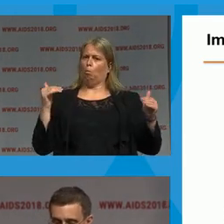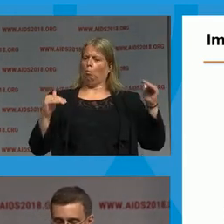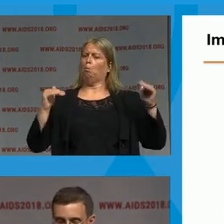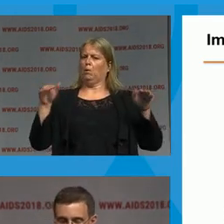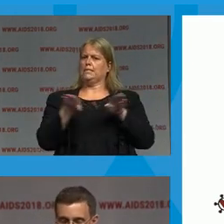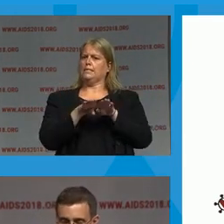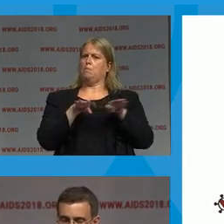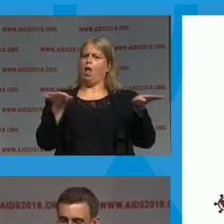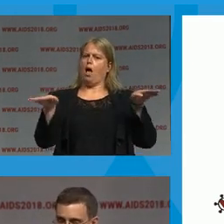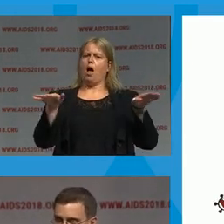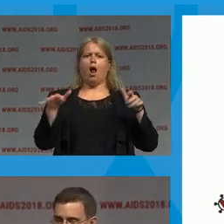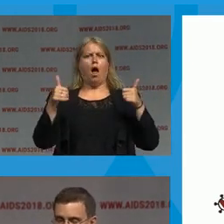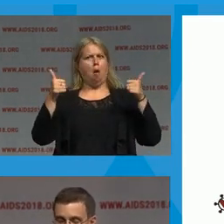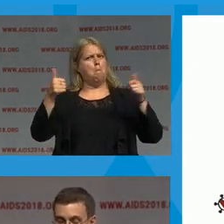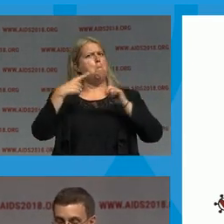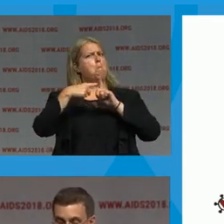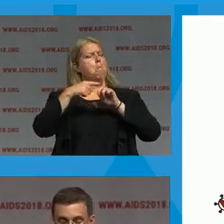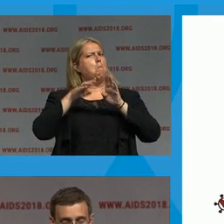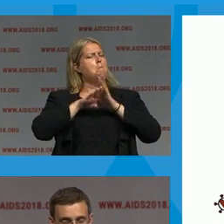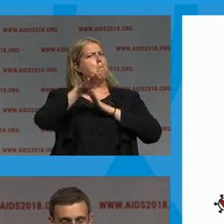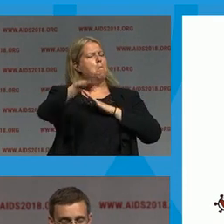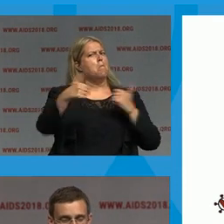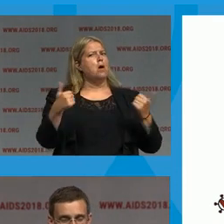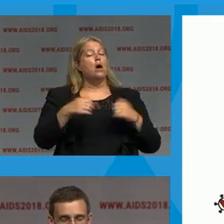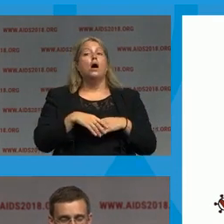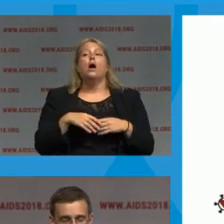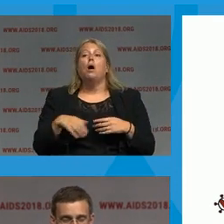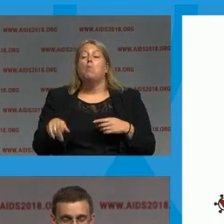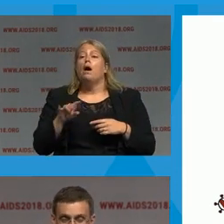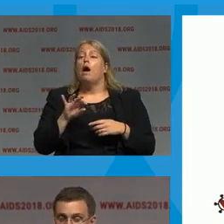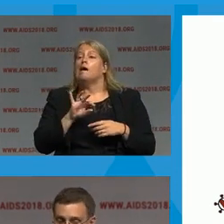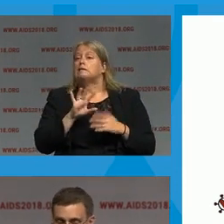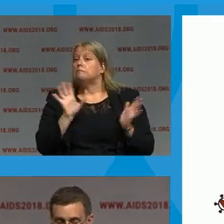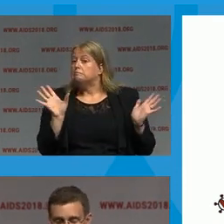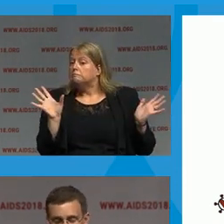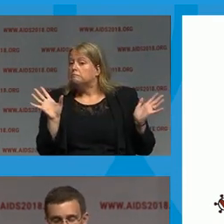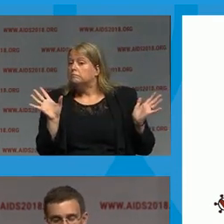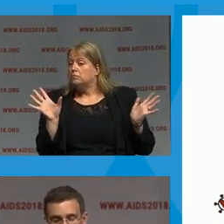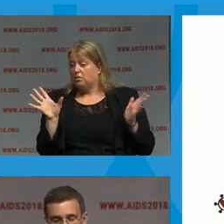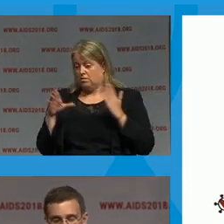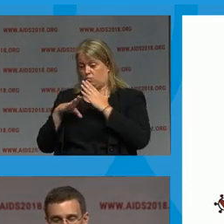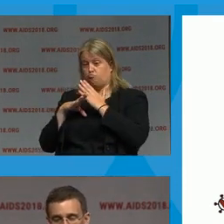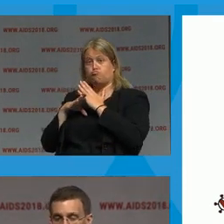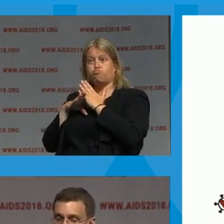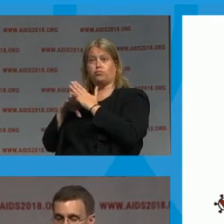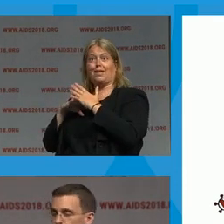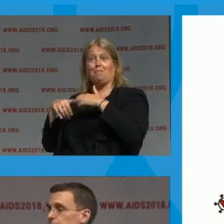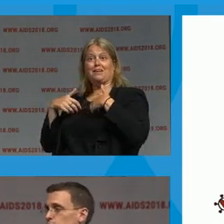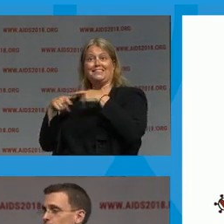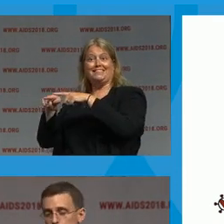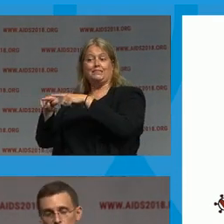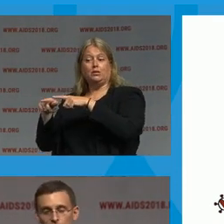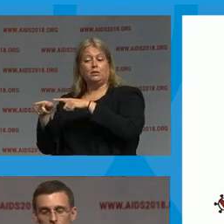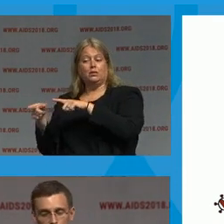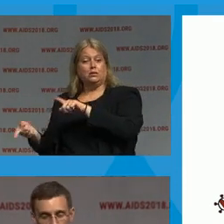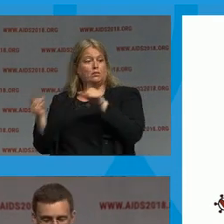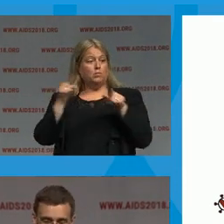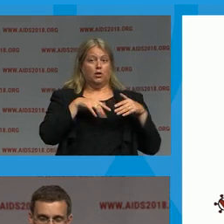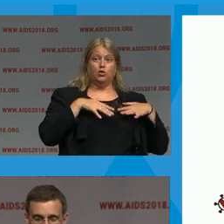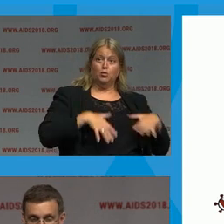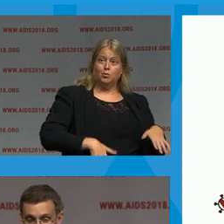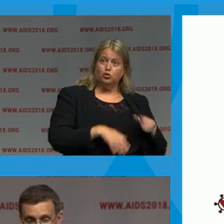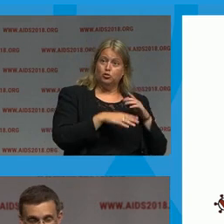looks encouraging. And the question is, this protected the monkeys, will this protect humans from